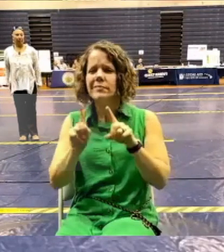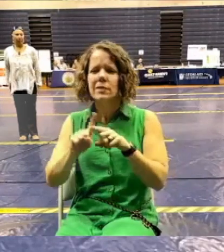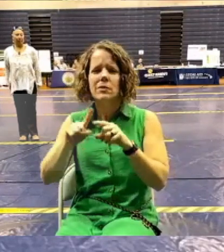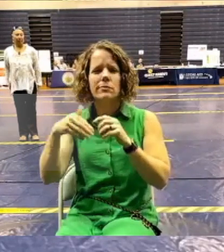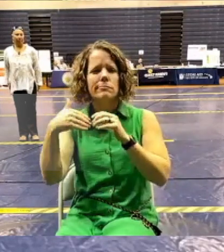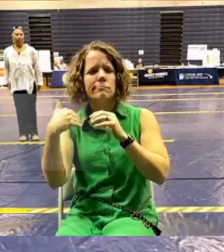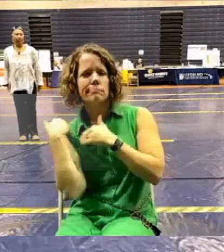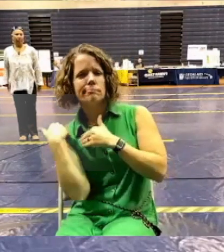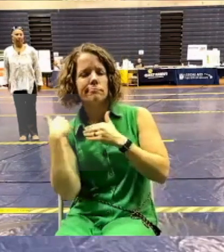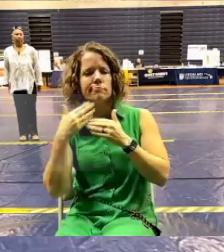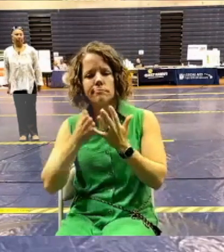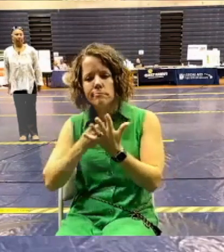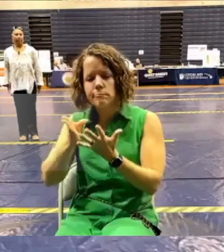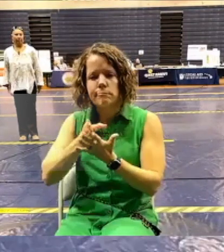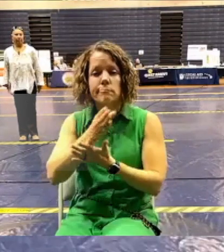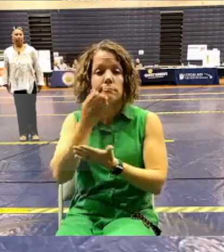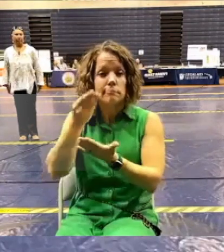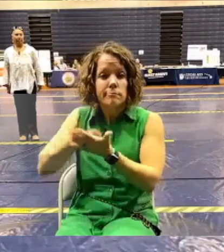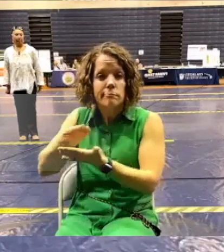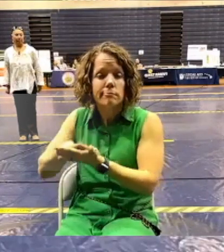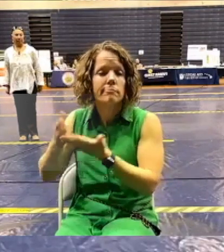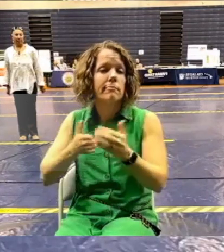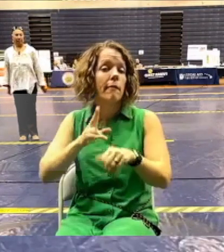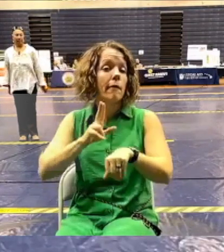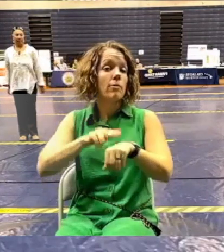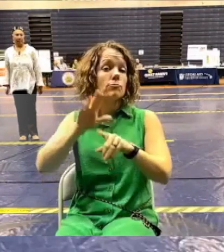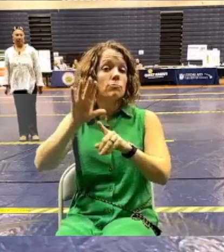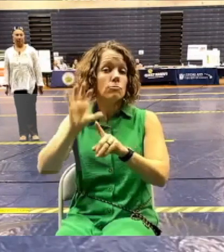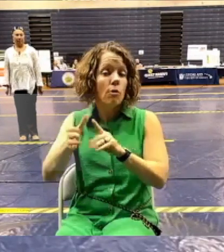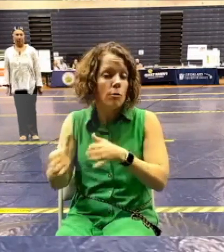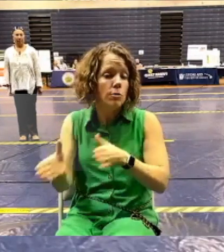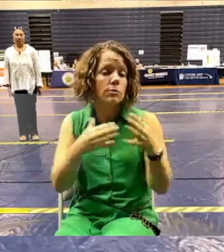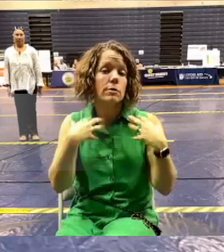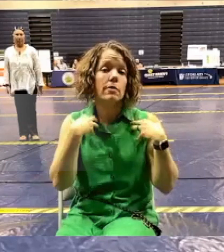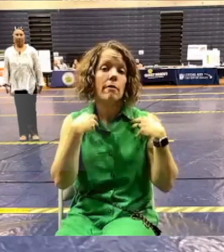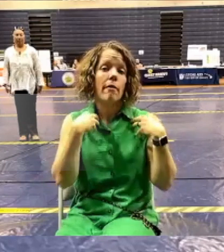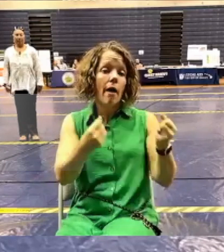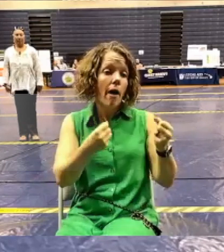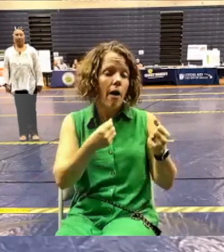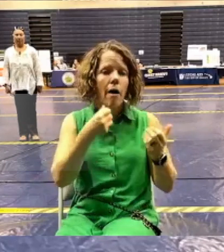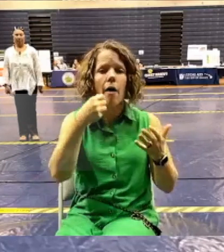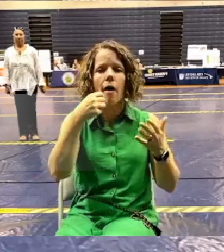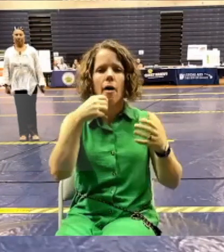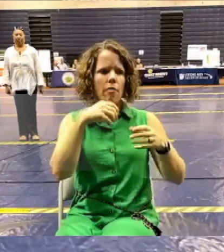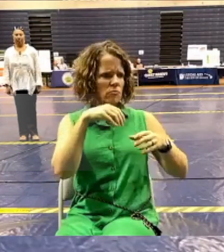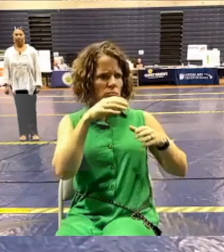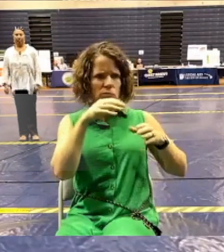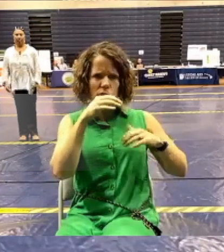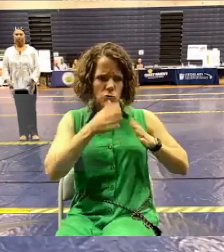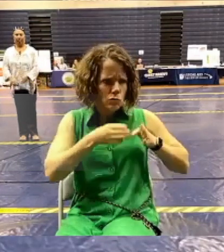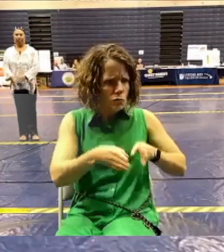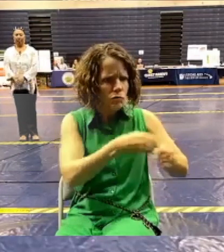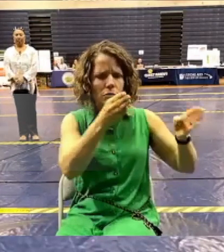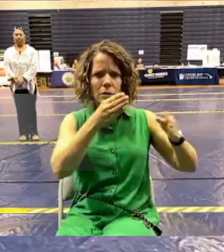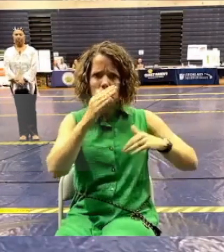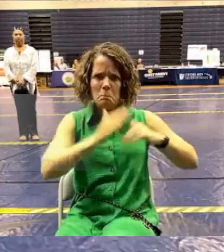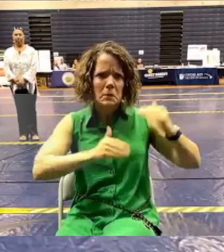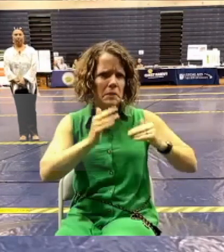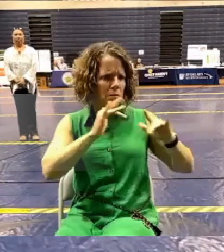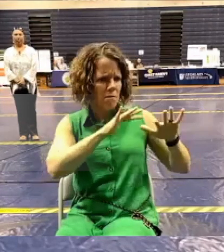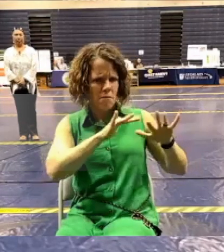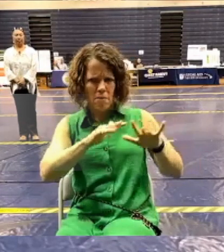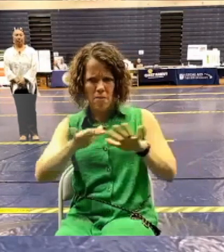planning, housing, economic, natural, historical, and health and wellness. They're going to tell you which of those they belong to and what they've been